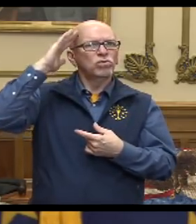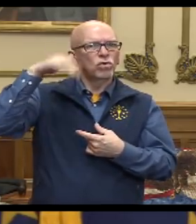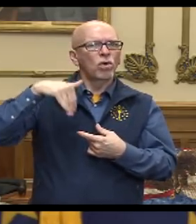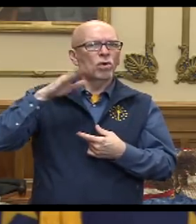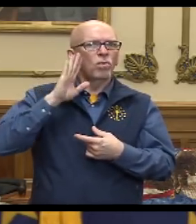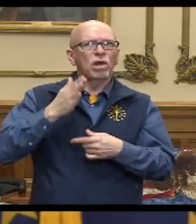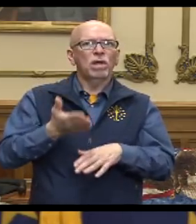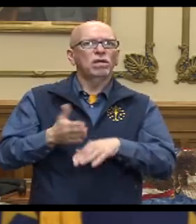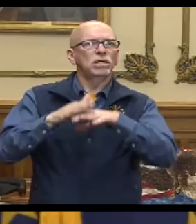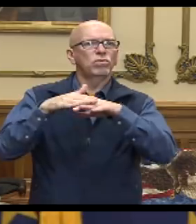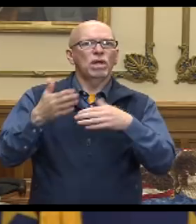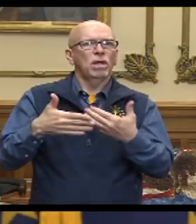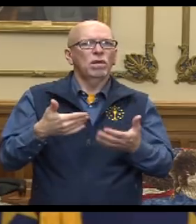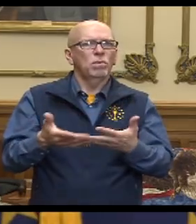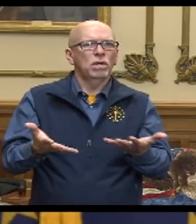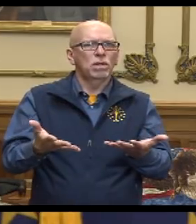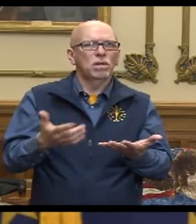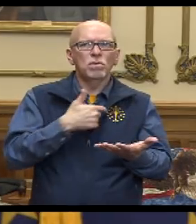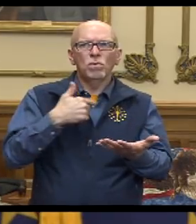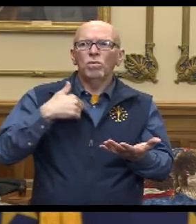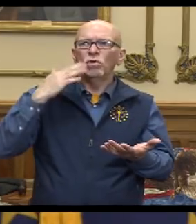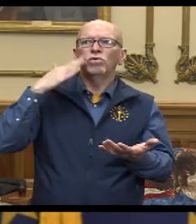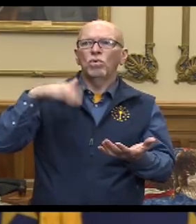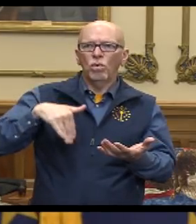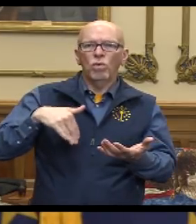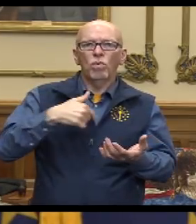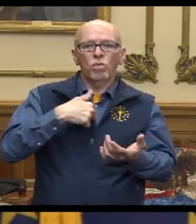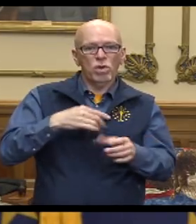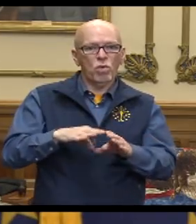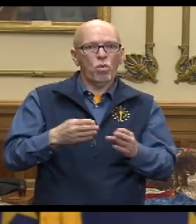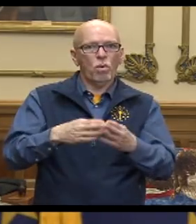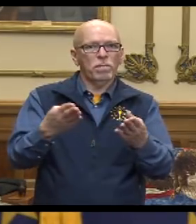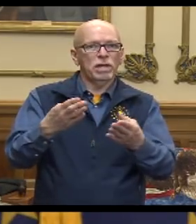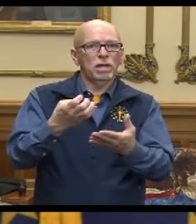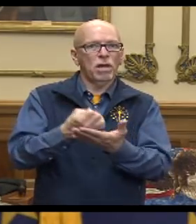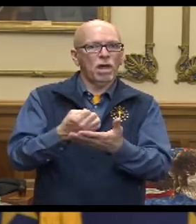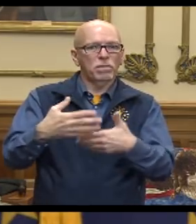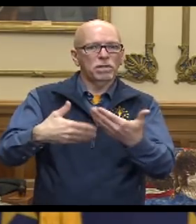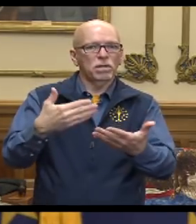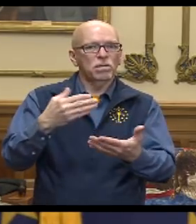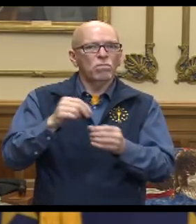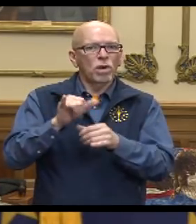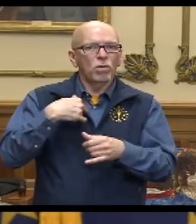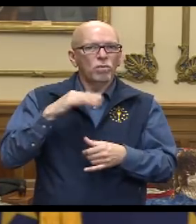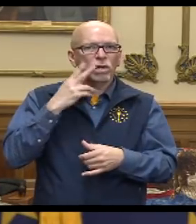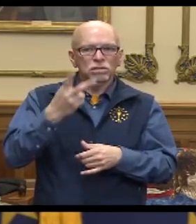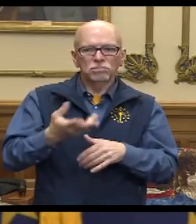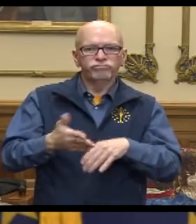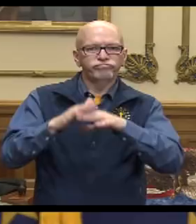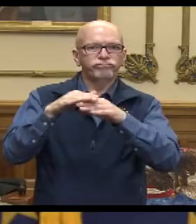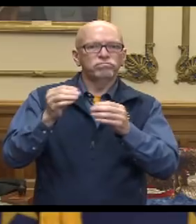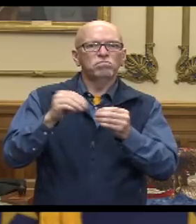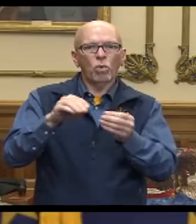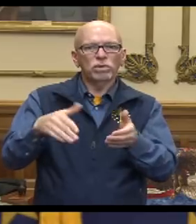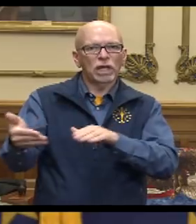to see an increase in cases, if we know as a result of reopening the economy that we are likely to see an increase in